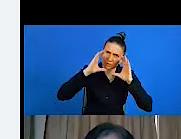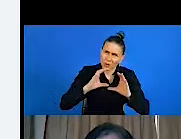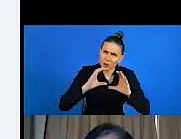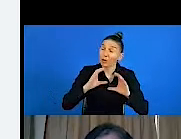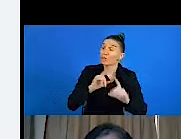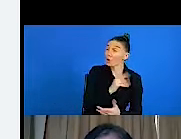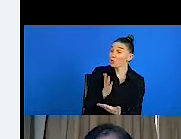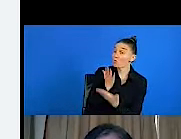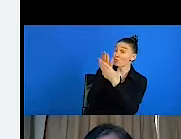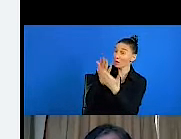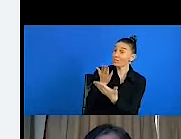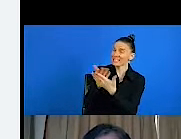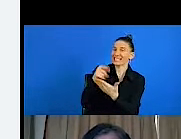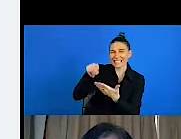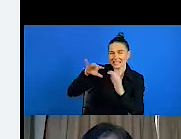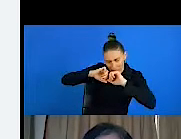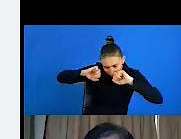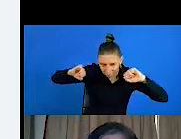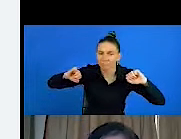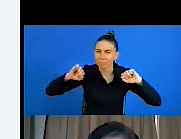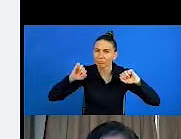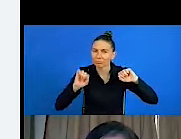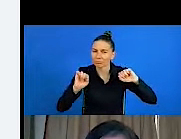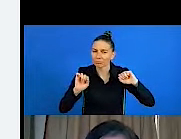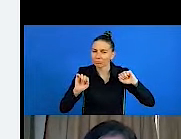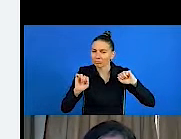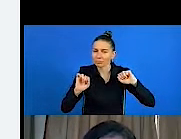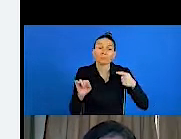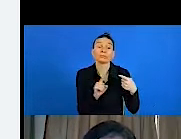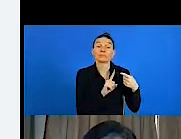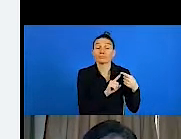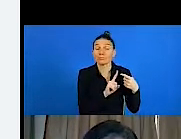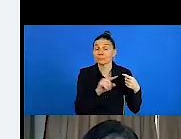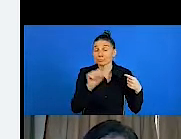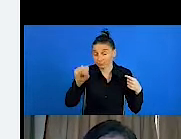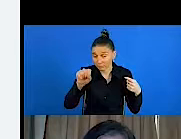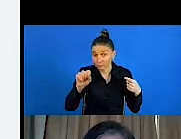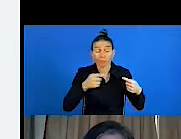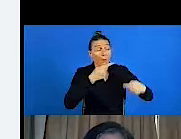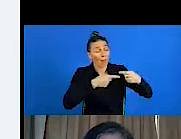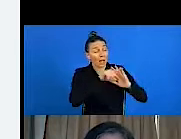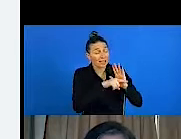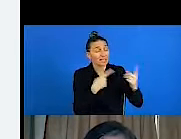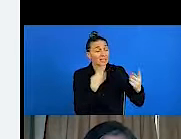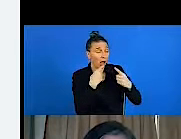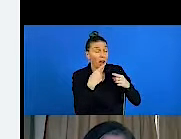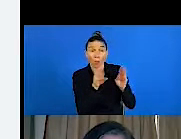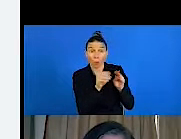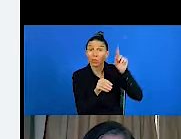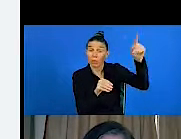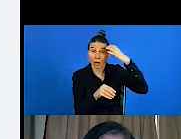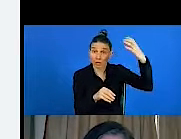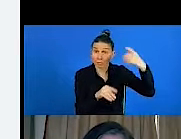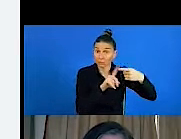recommendations. And I mean, one is, yes, that the bank is involved in policy dialogue with government, but another area through